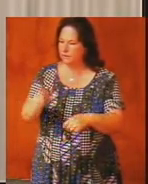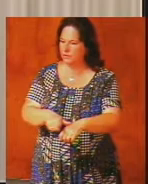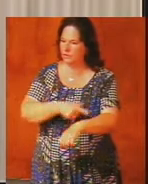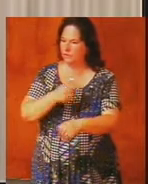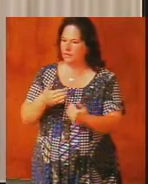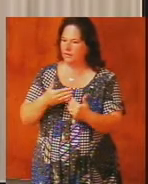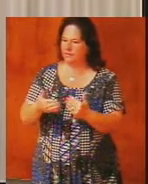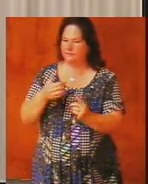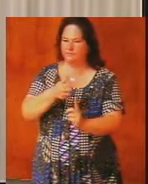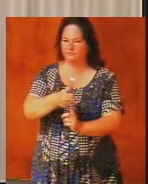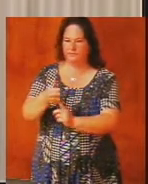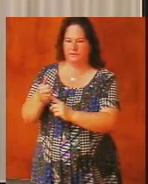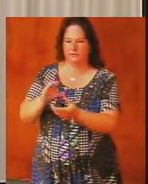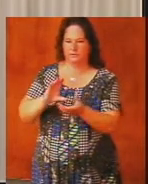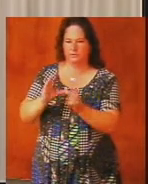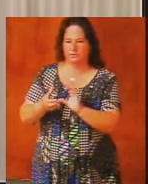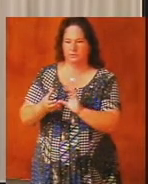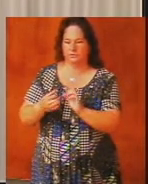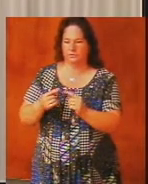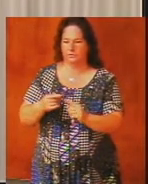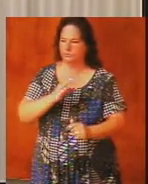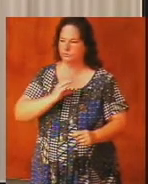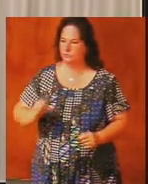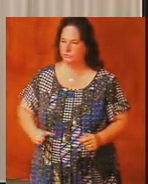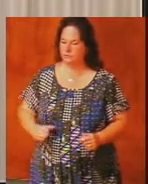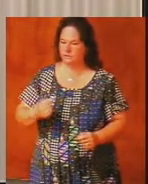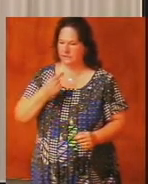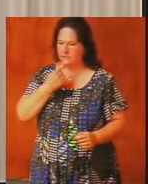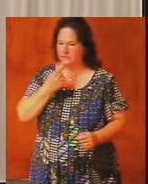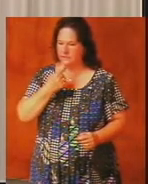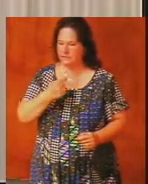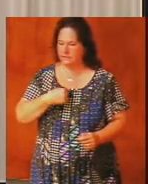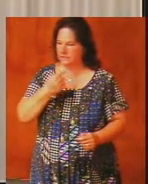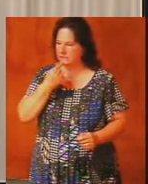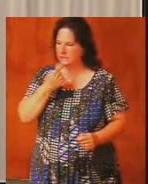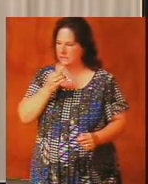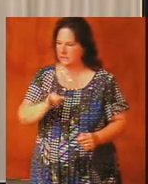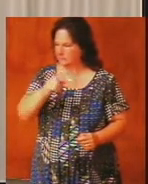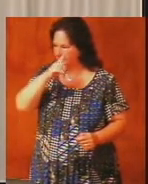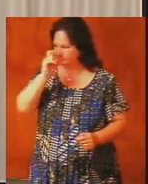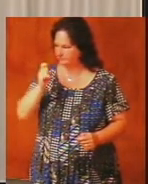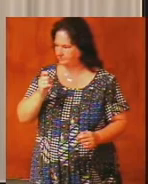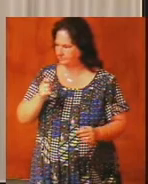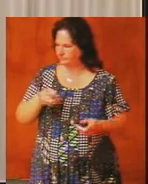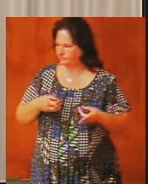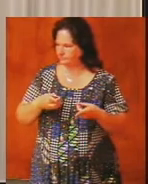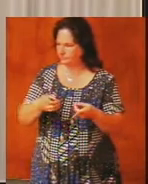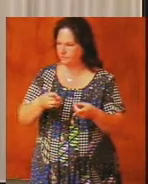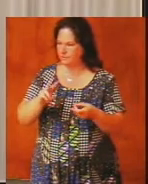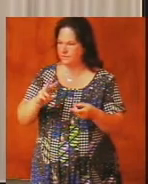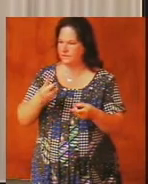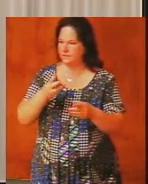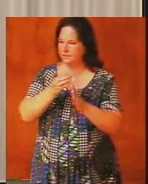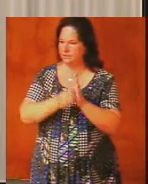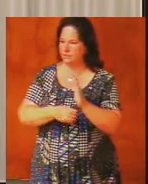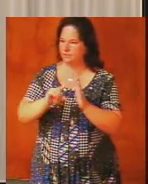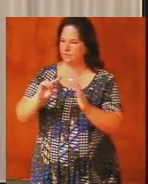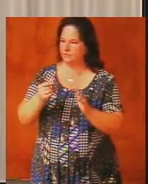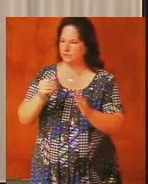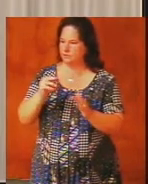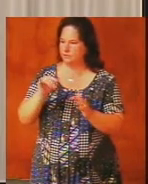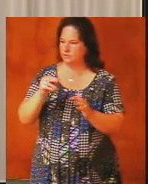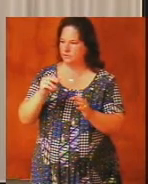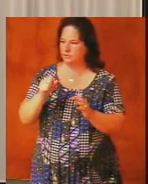they were converted to Christ. I say that because in the second chapter of 1